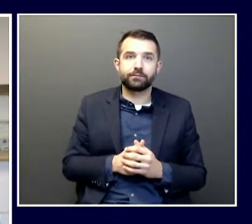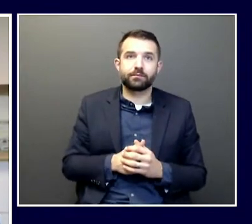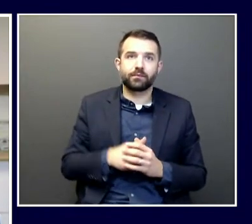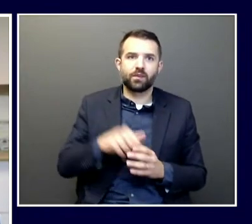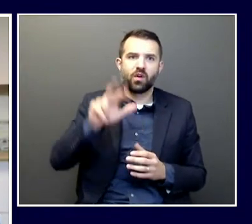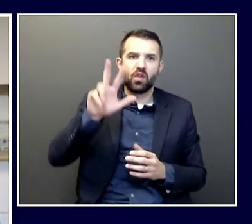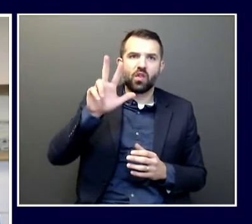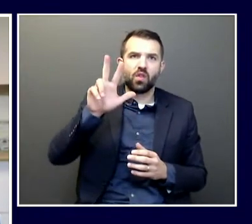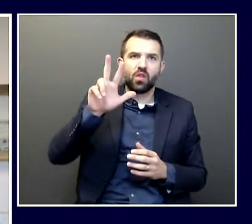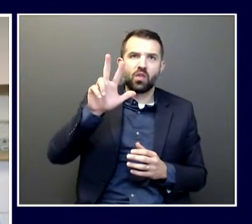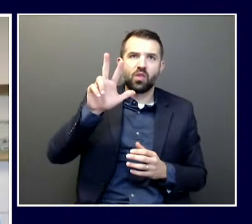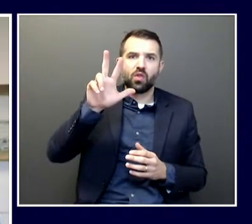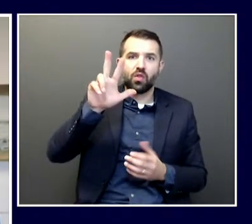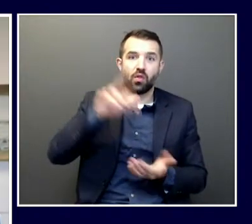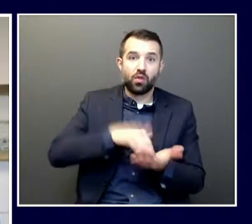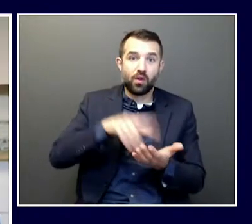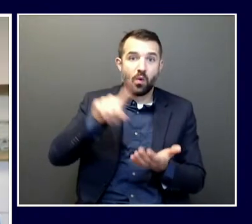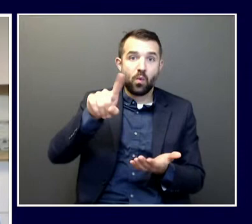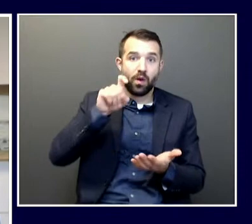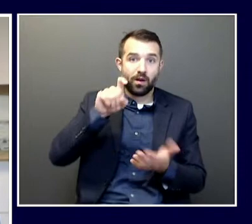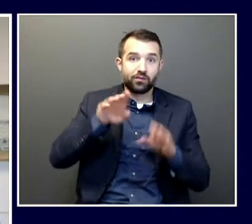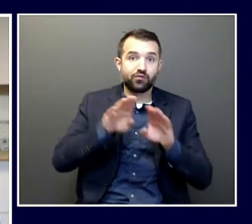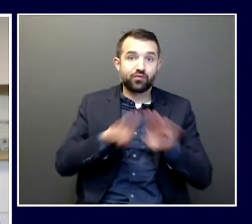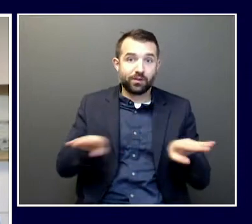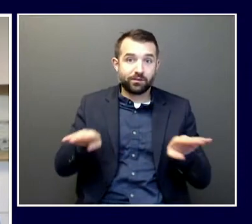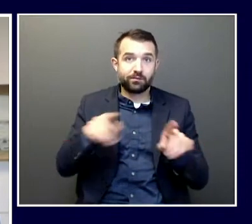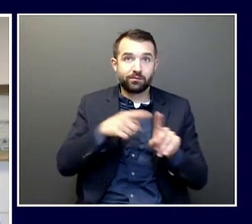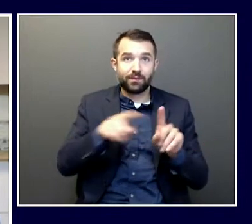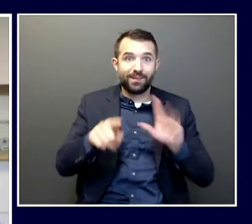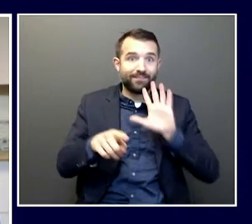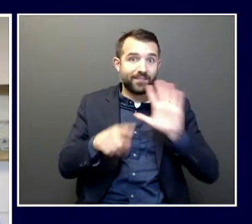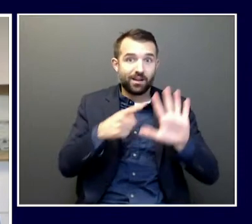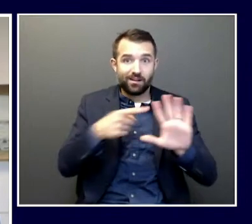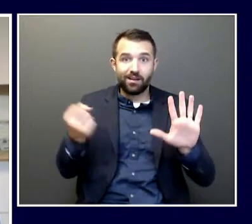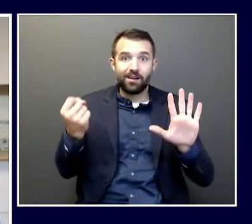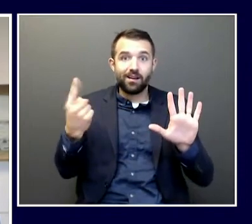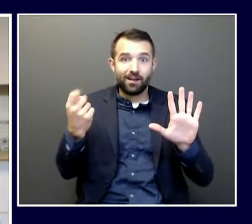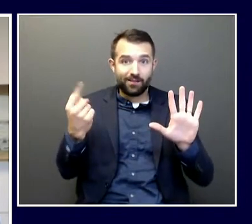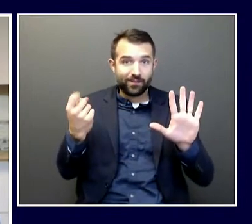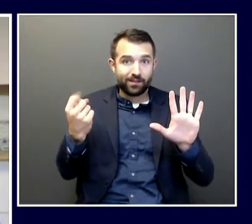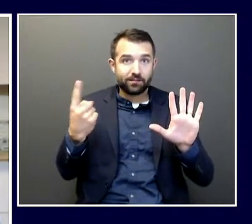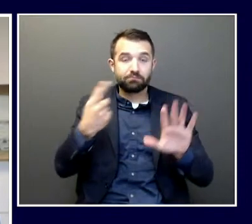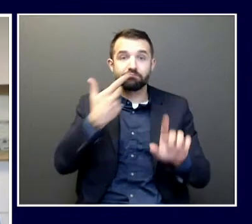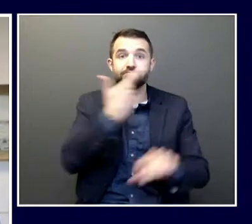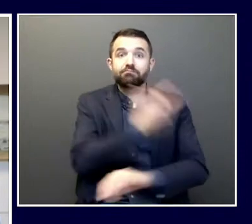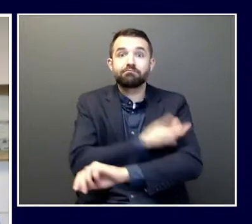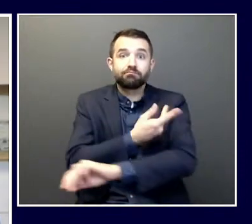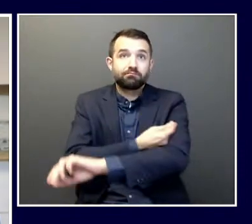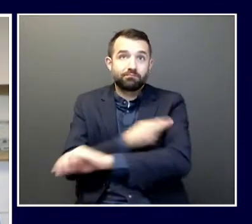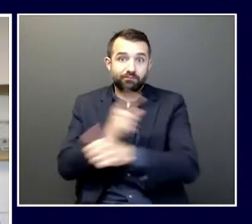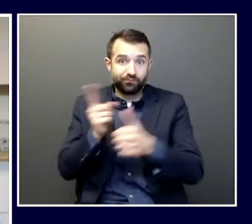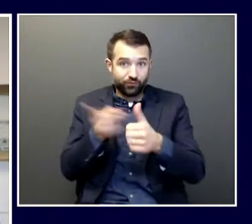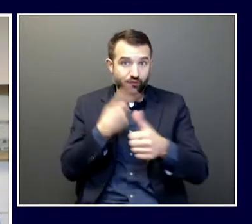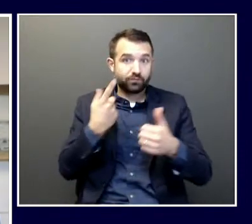have now received their first Pfizer dose, which is about 3% of that population statewide. And I know it's early, but how